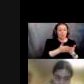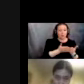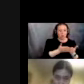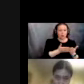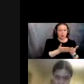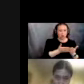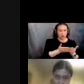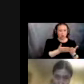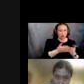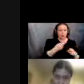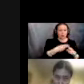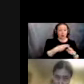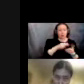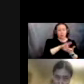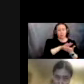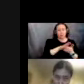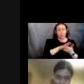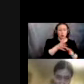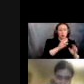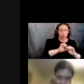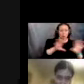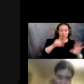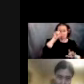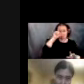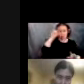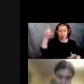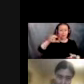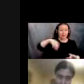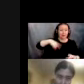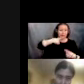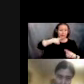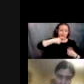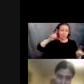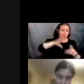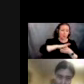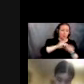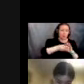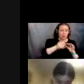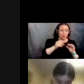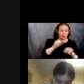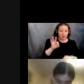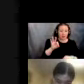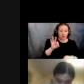which is called Pure Winds, Bright Moon, The Untold Story of the